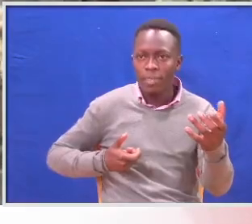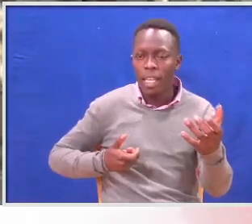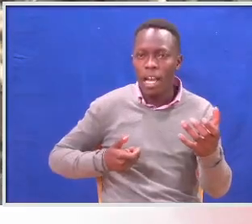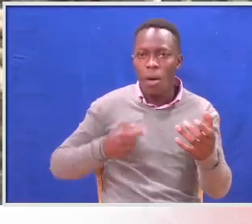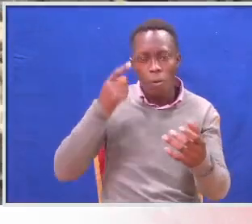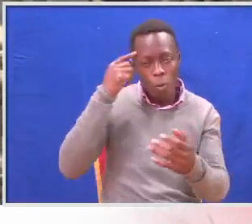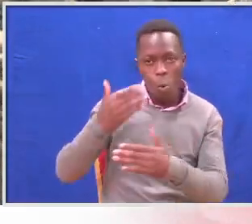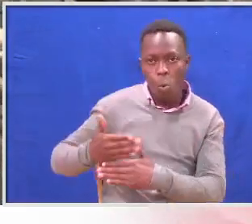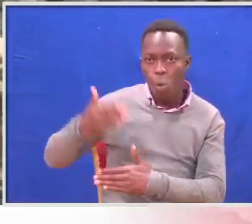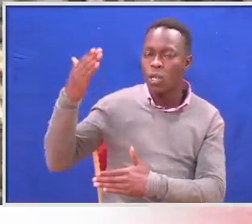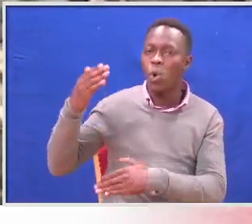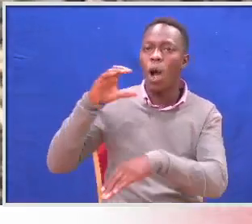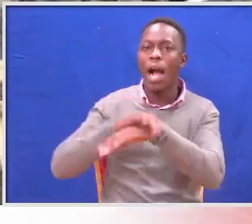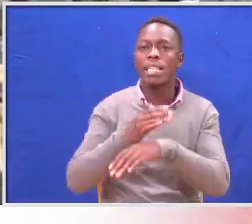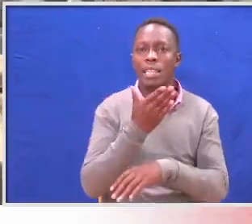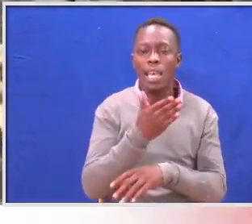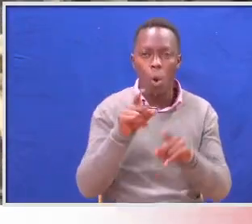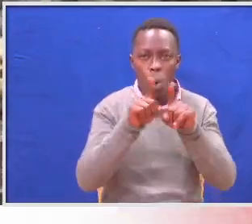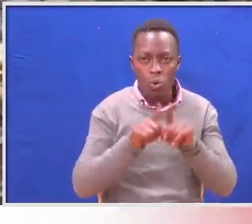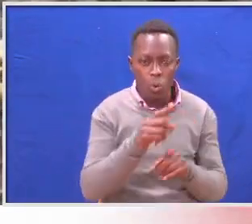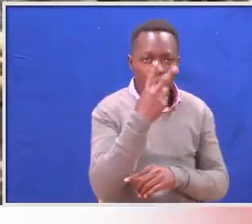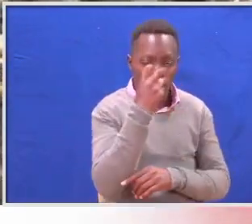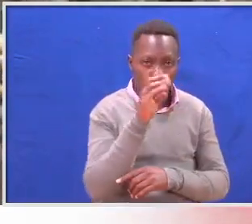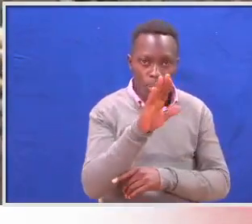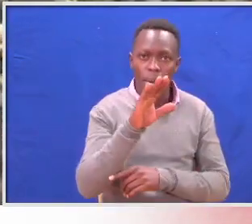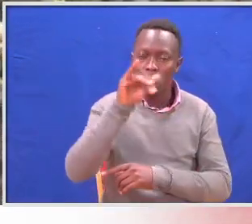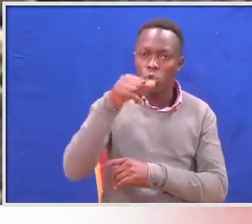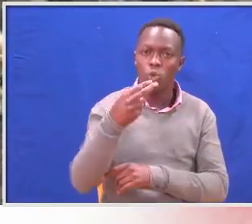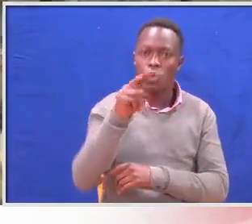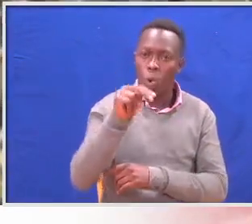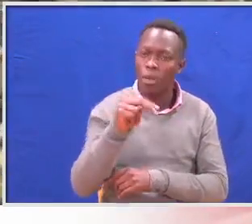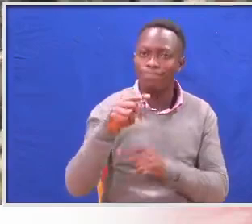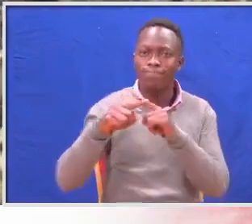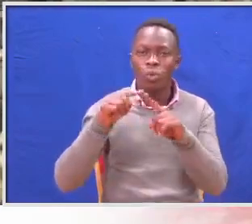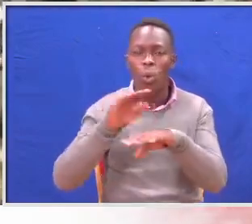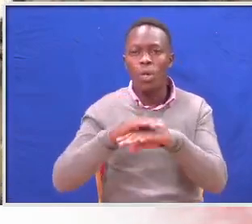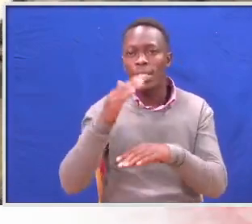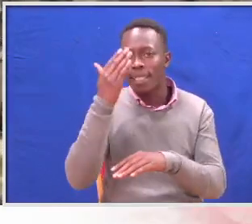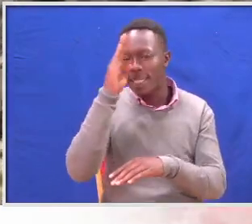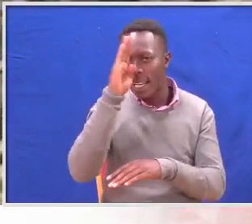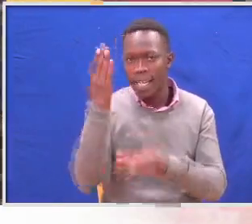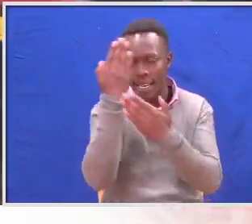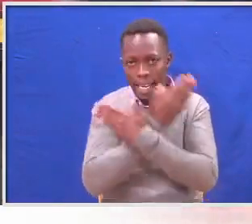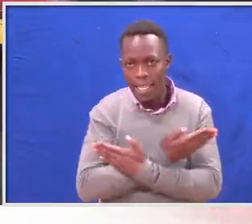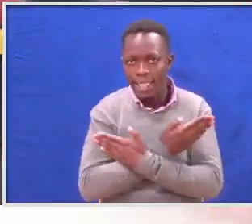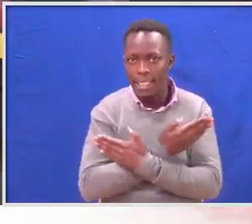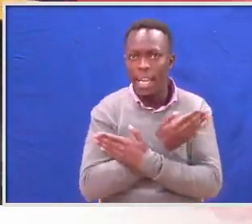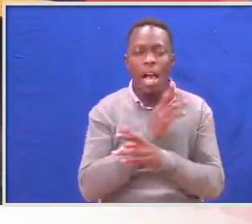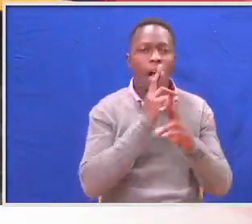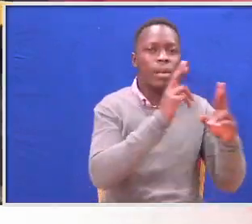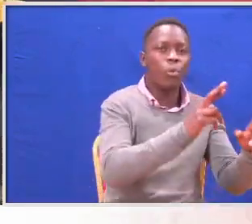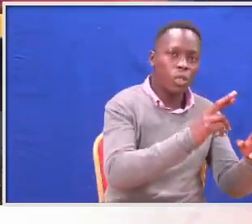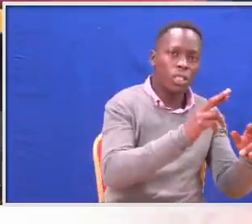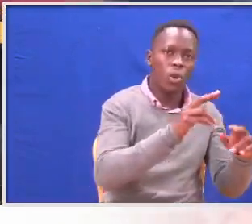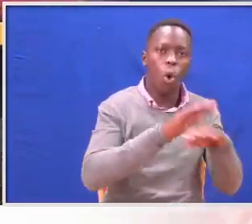window were also recovered. It is suspected that Ongweno might have been murdered on Sunday night. The incident was reported on